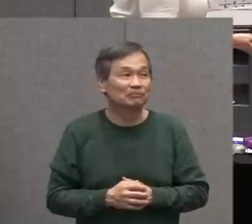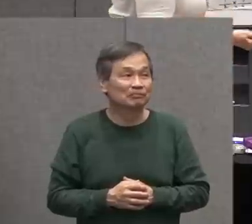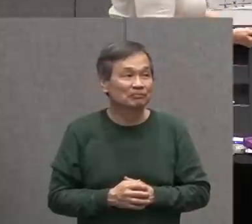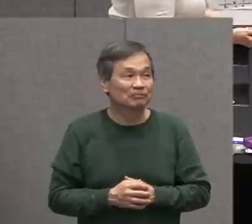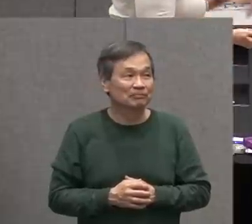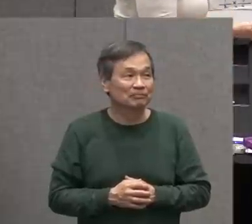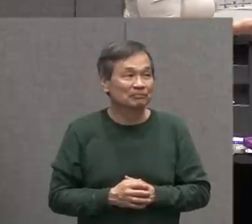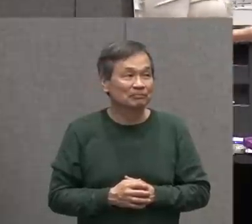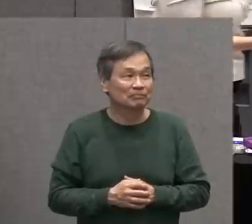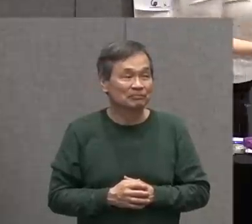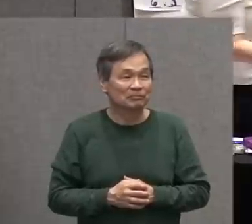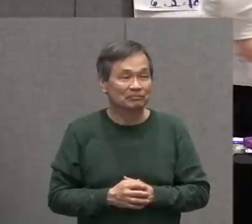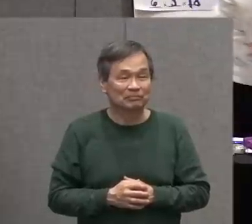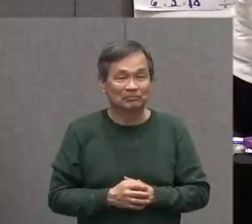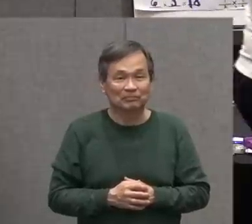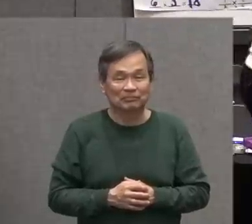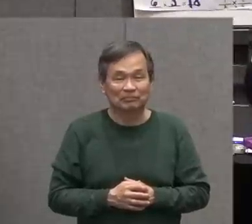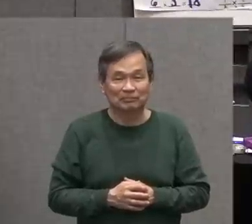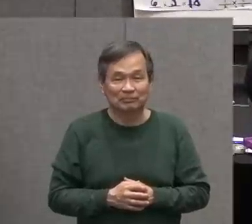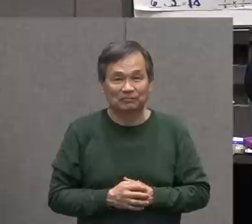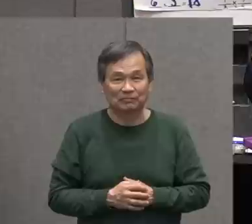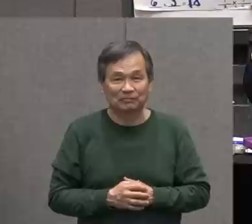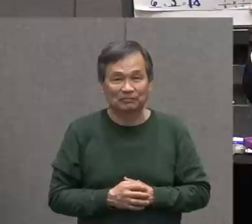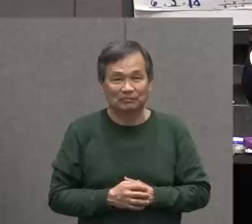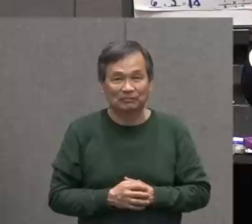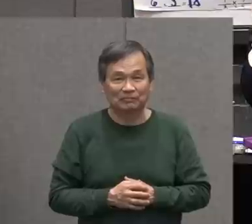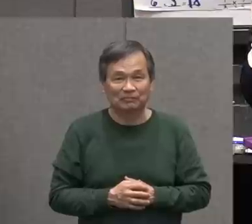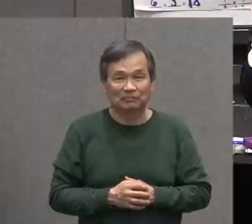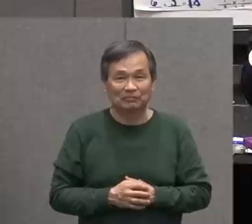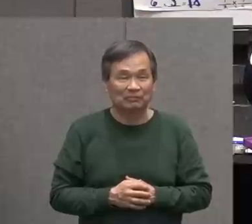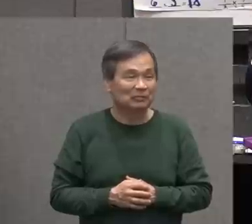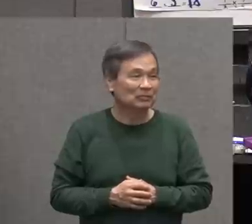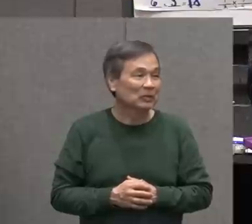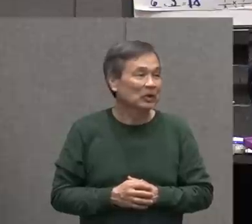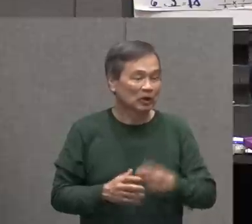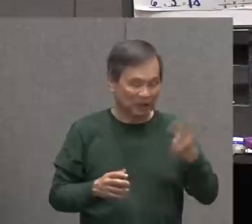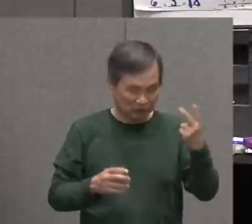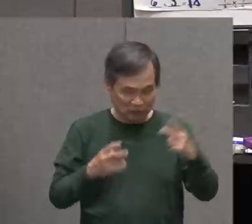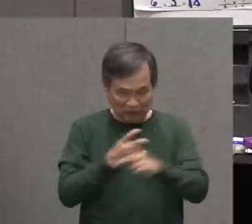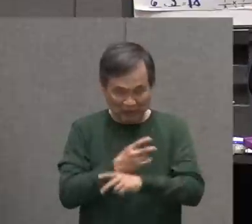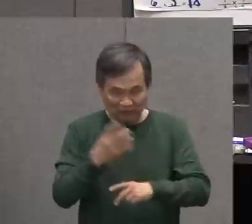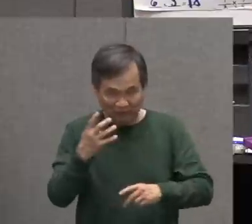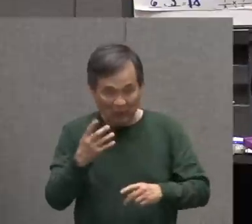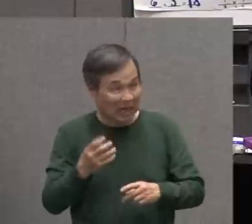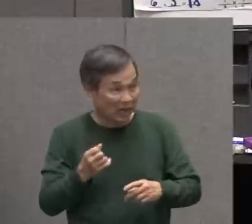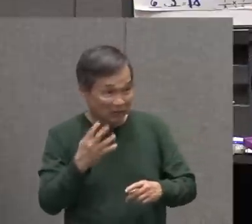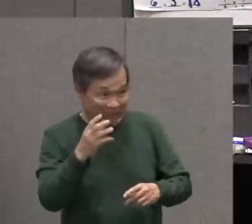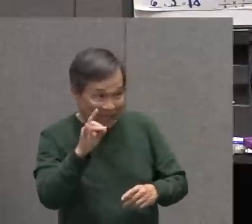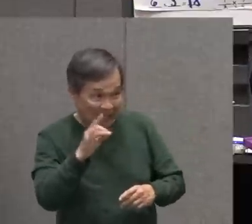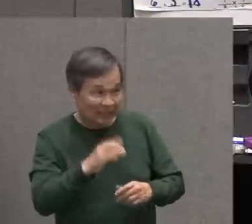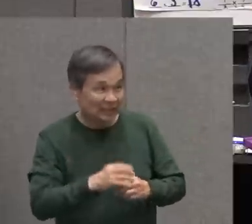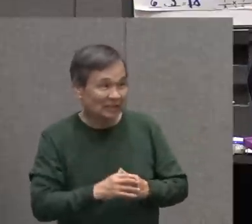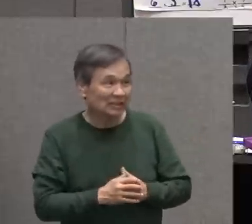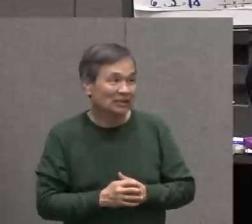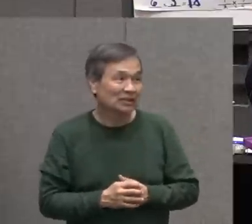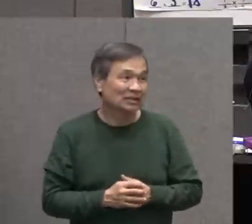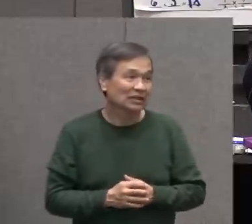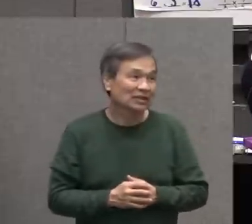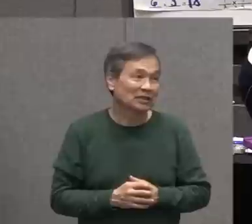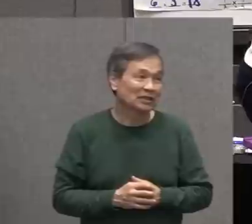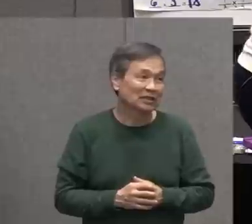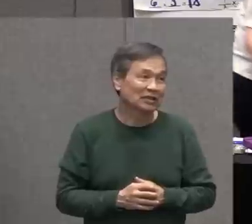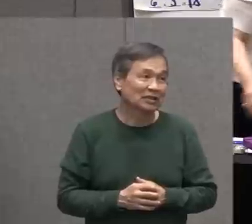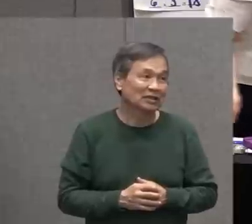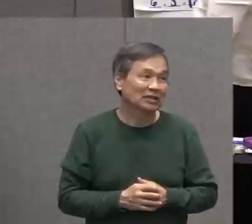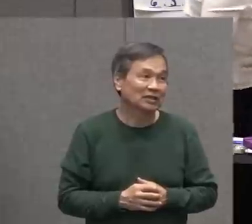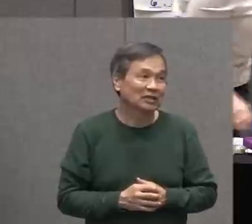All right. You can write it over there. I just squeezed it on the bottom. Oh, there, 2 times 4, and you had how many? 8? Yeah. All right, let me roll one more time.